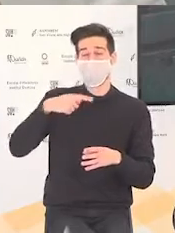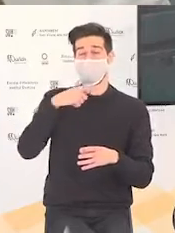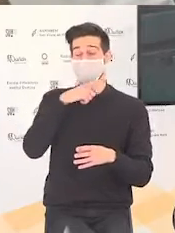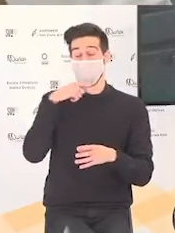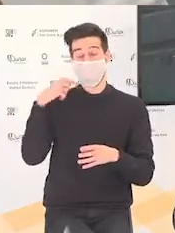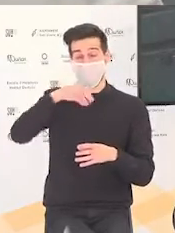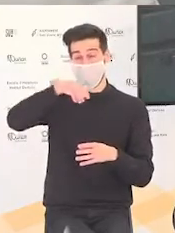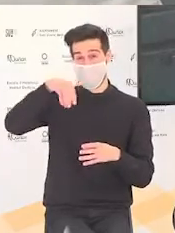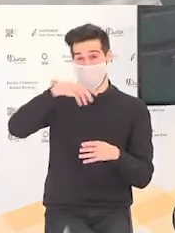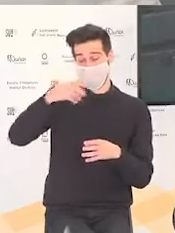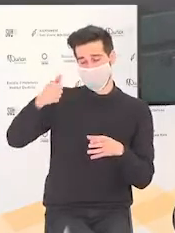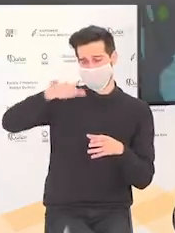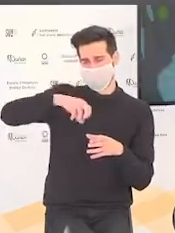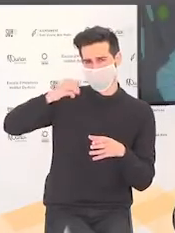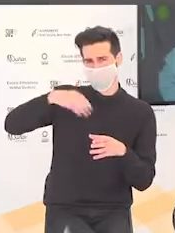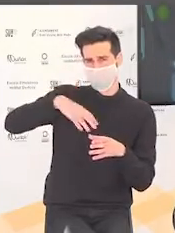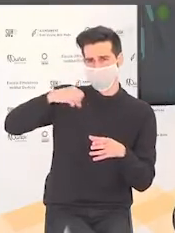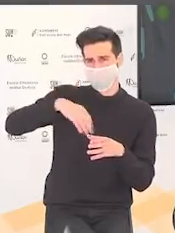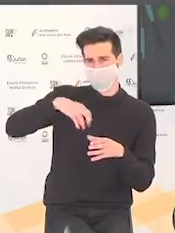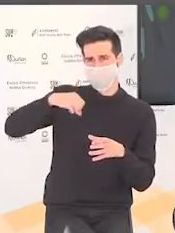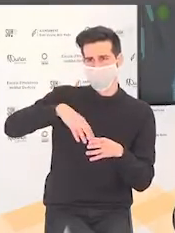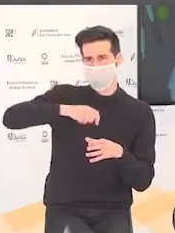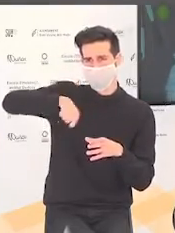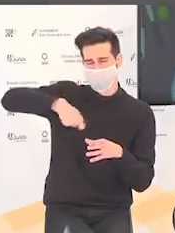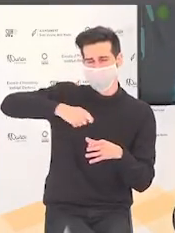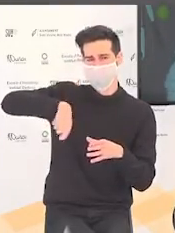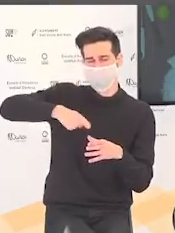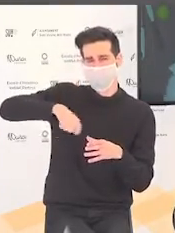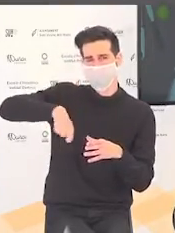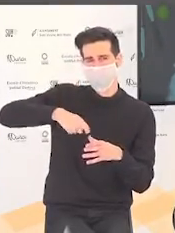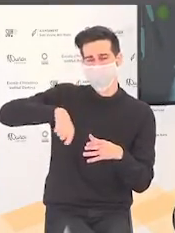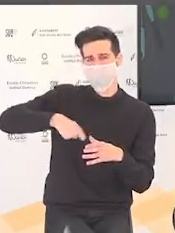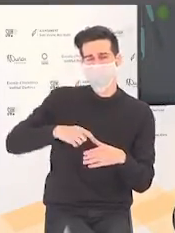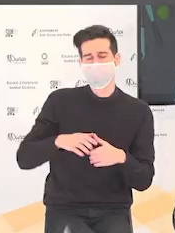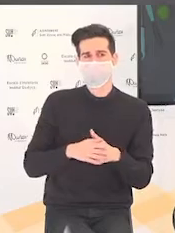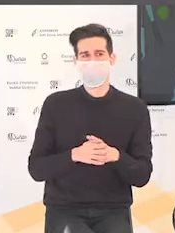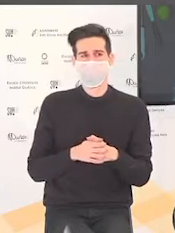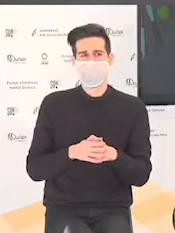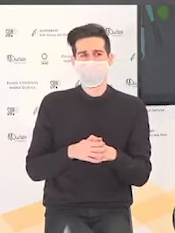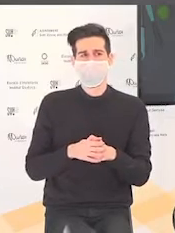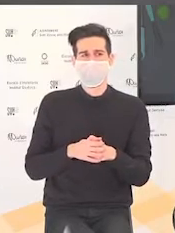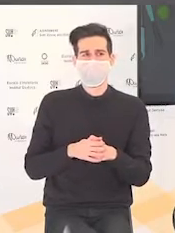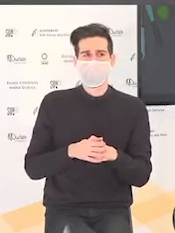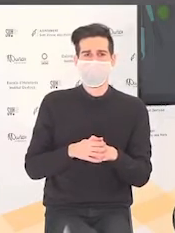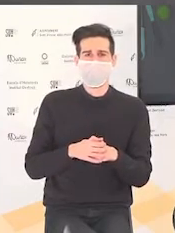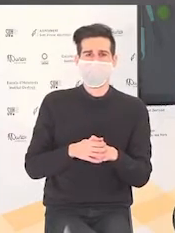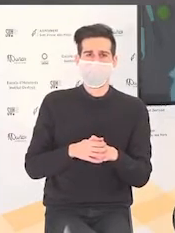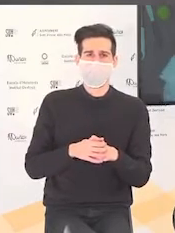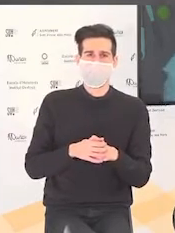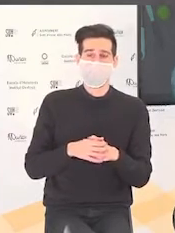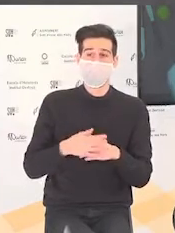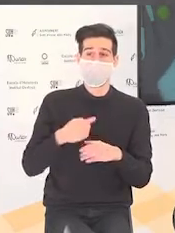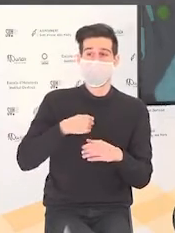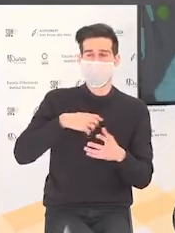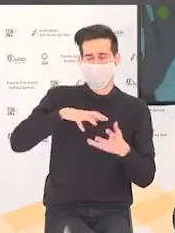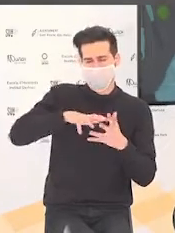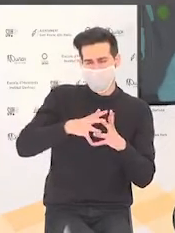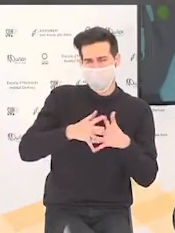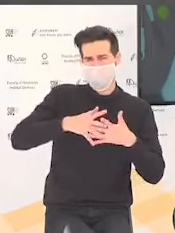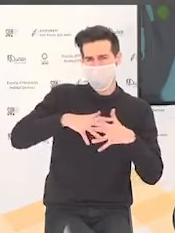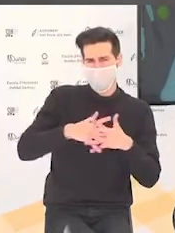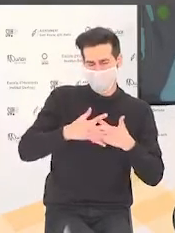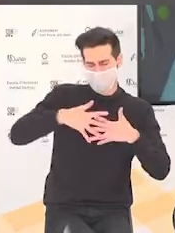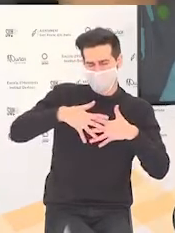también el azúcar. I'm just going to roughly stir this. It doesn't matter too much. Lo voy a ir mezclando.